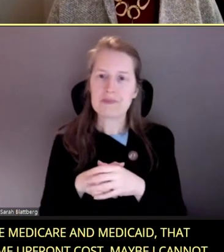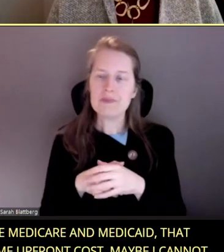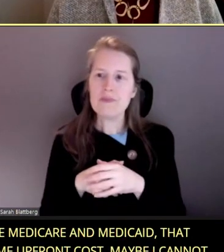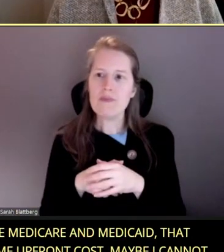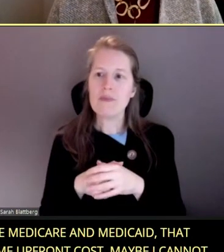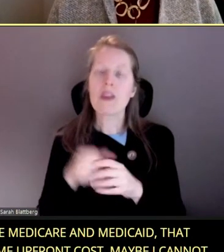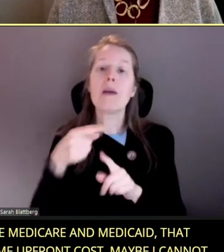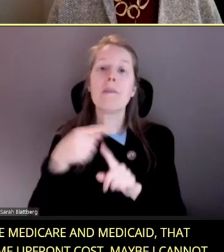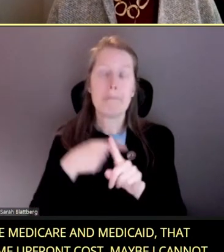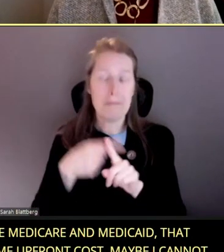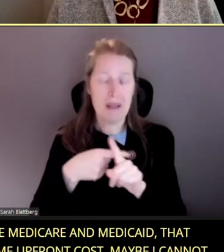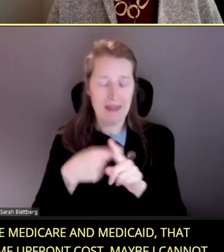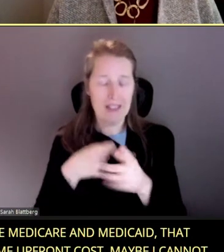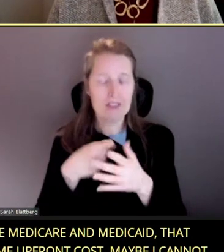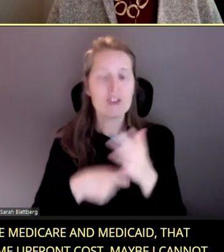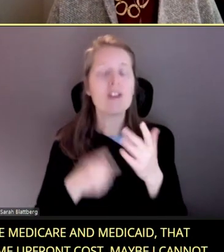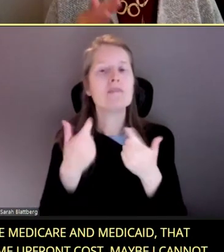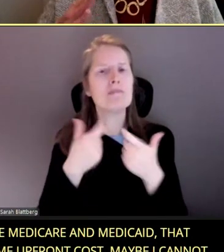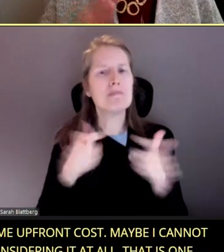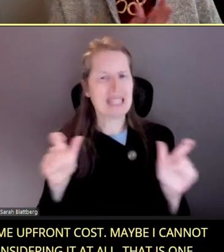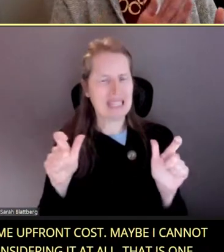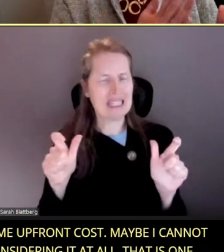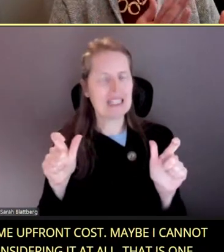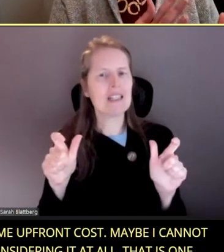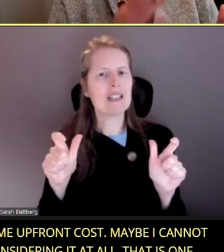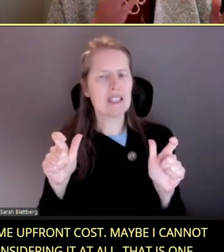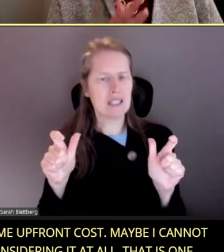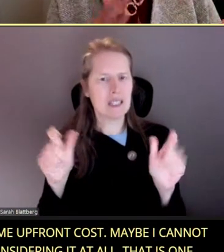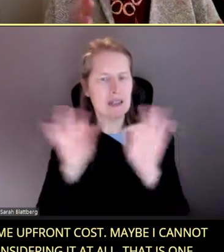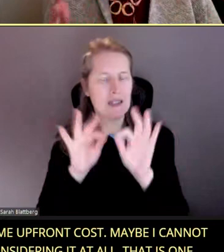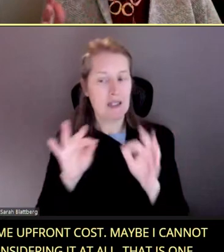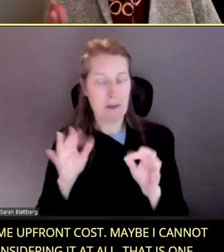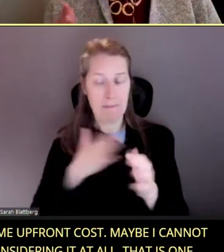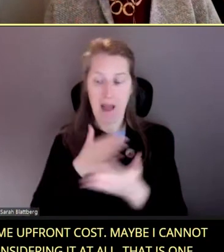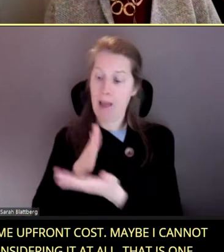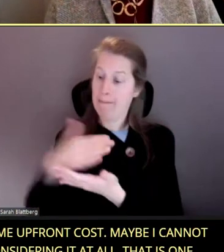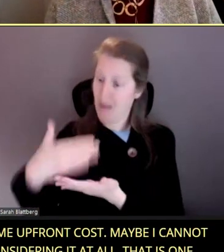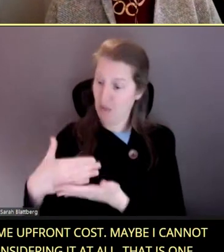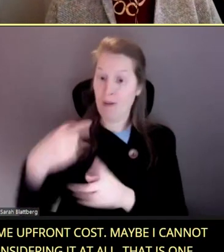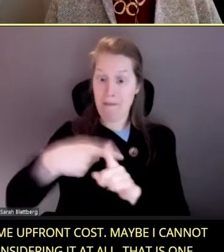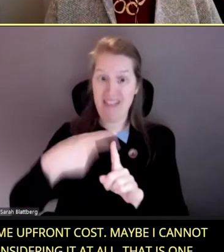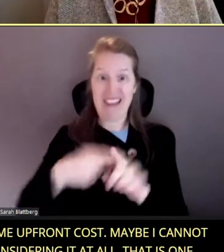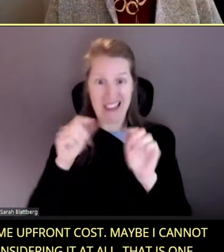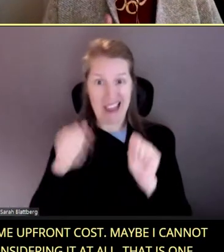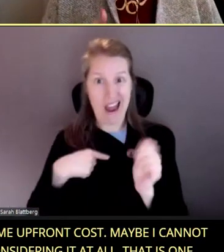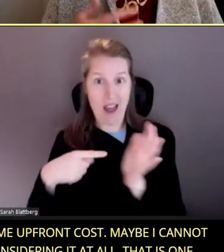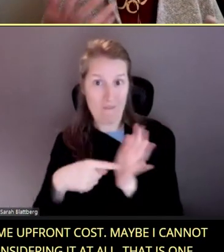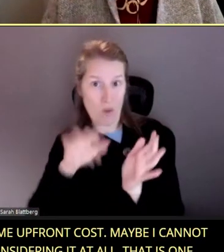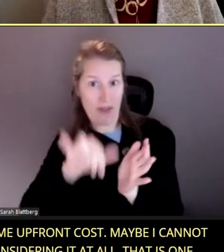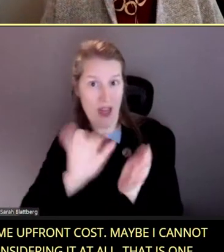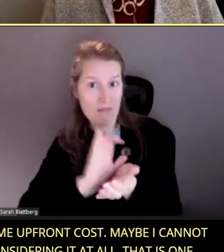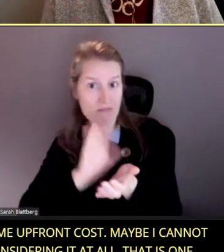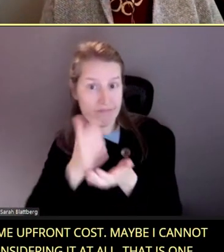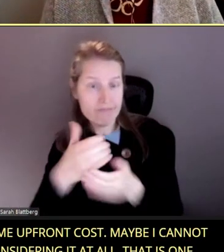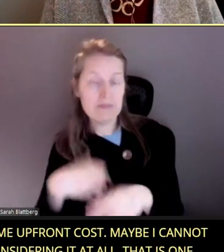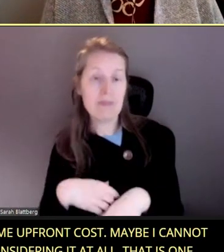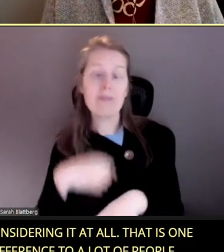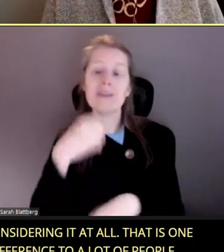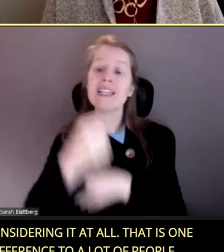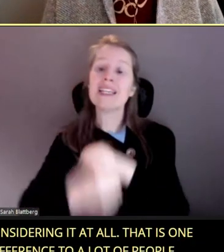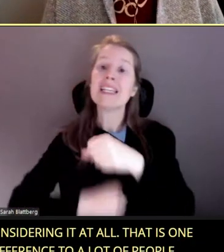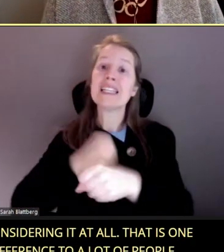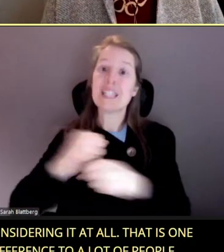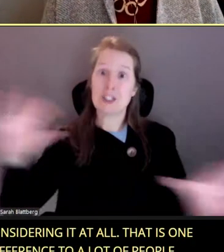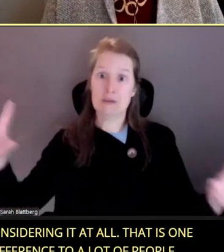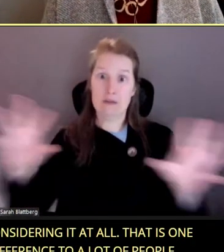monthly charge makes a huge difference to a lot of people, because does it fit within my budget? Can I actually pay that or not? The yearly cost is something